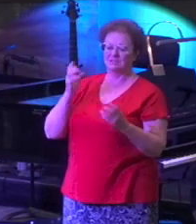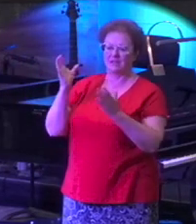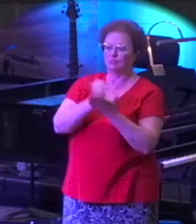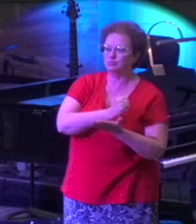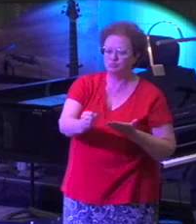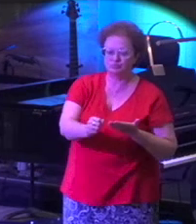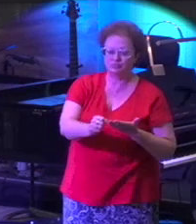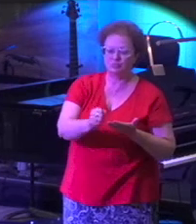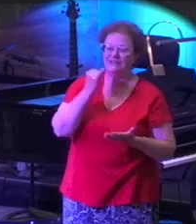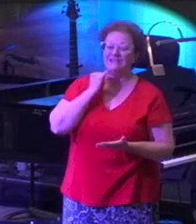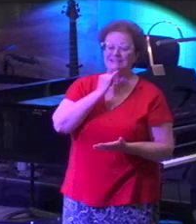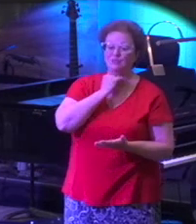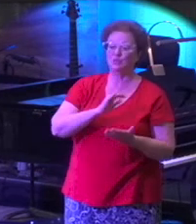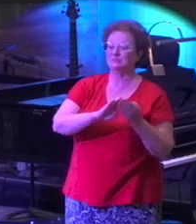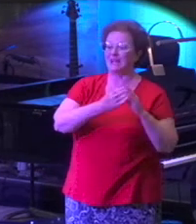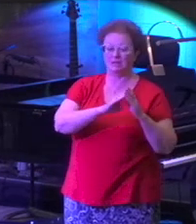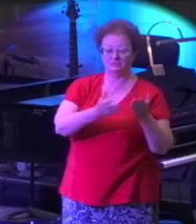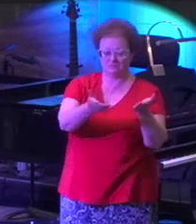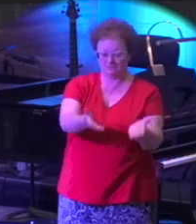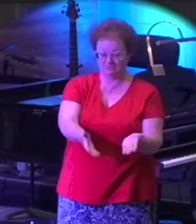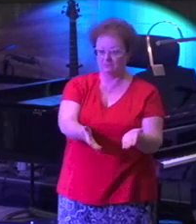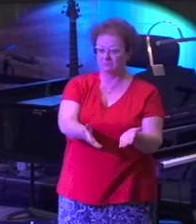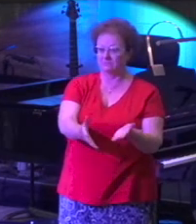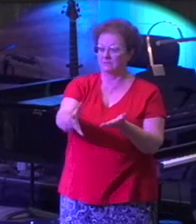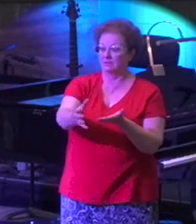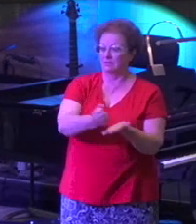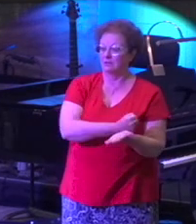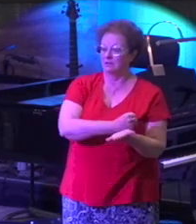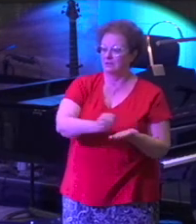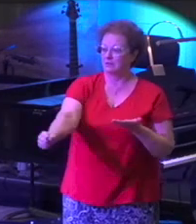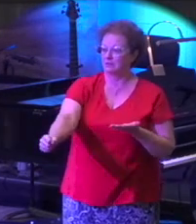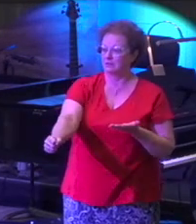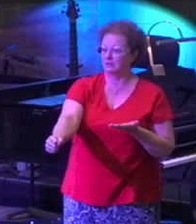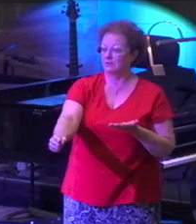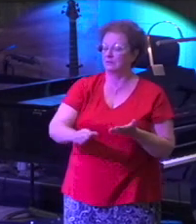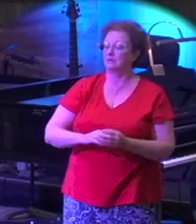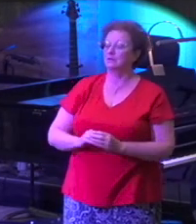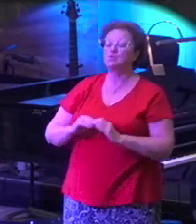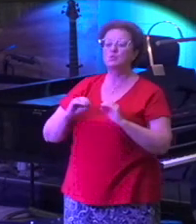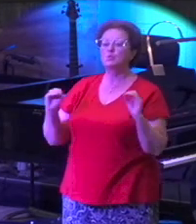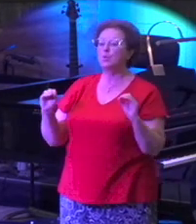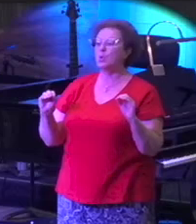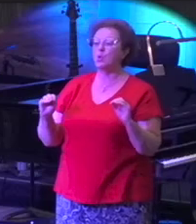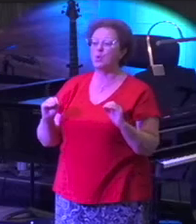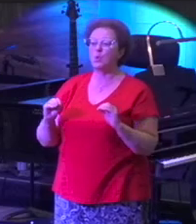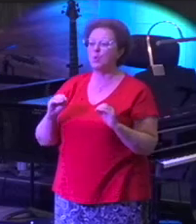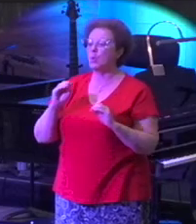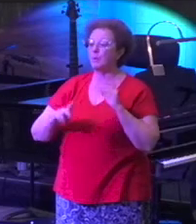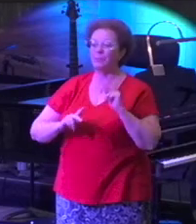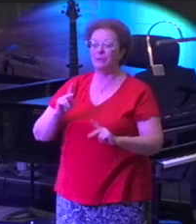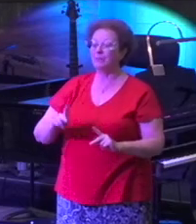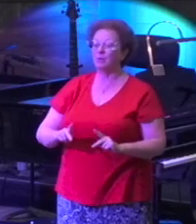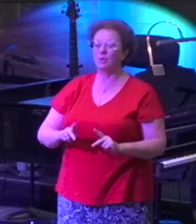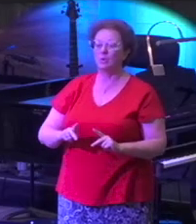destroyed several towns. They wiped everyone out. There was no hostages and there